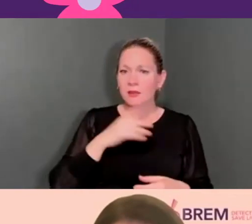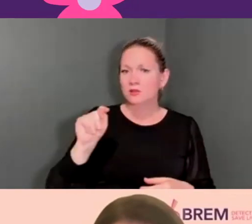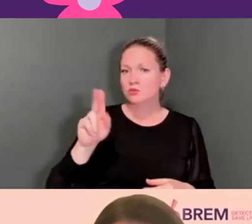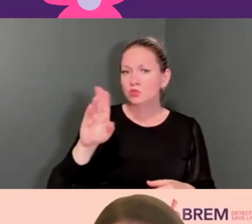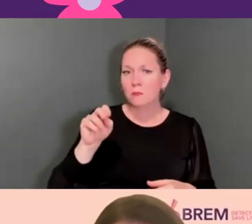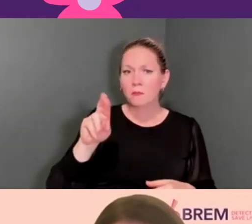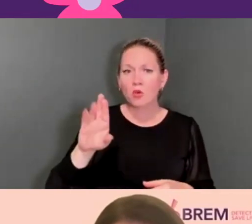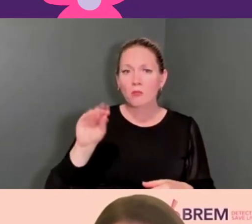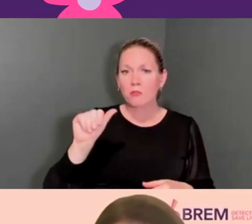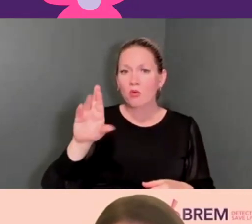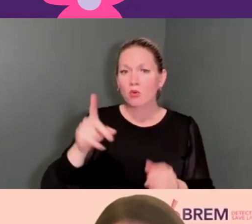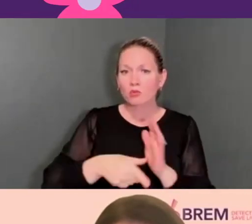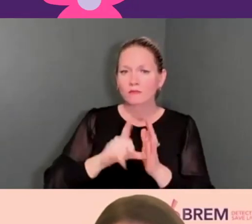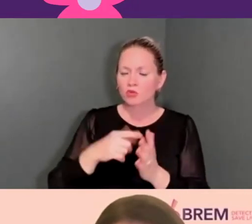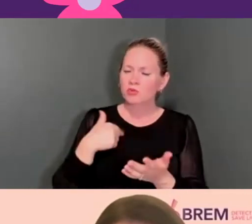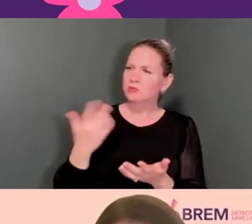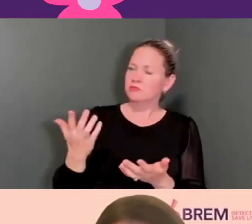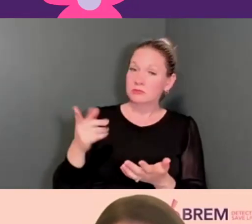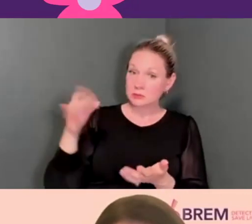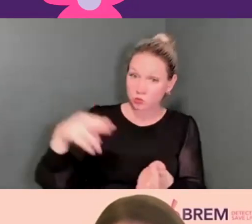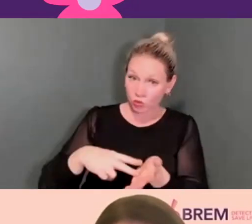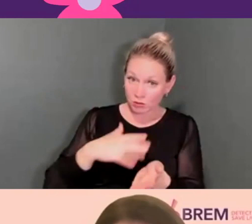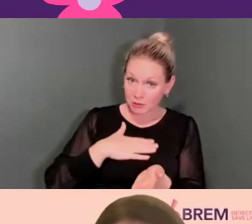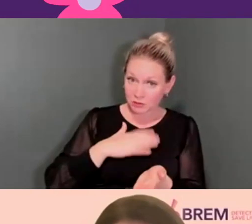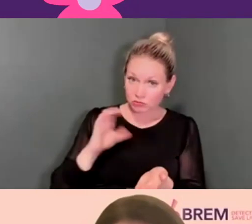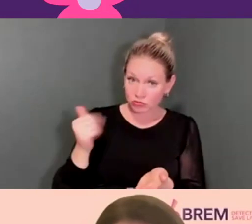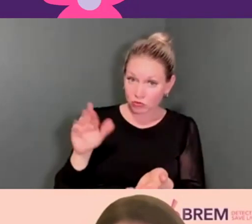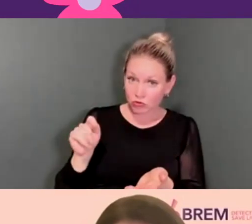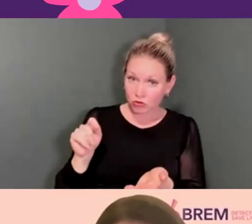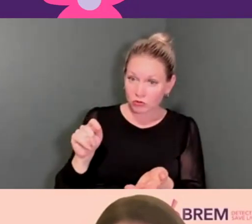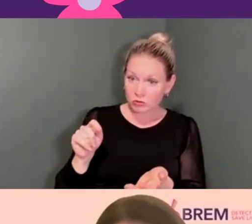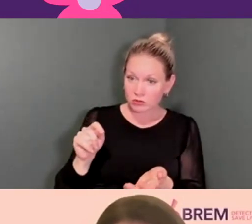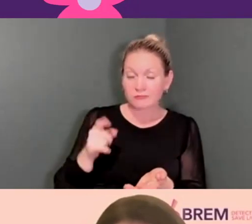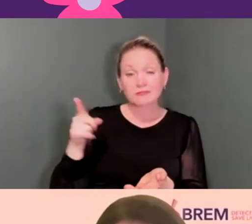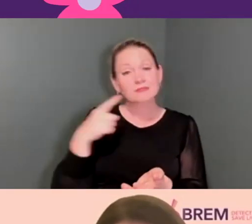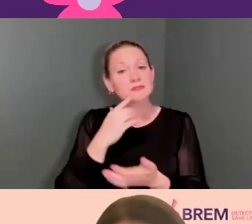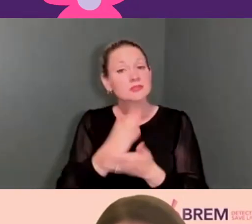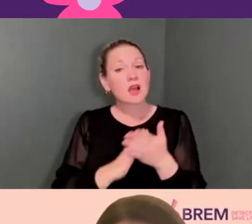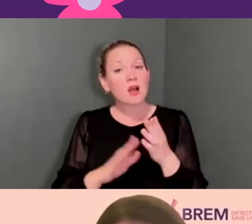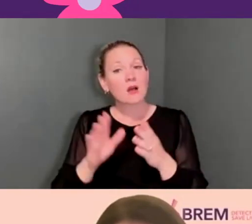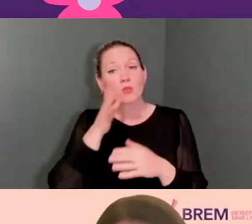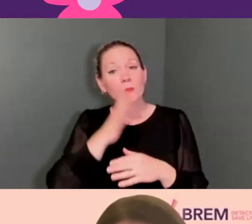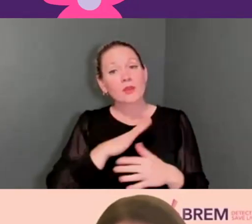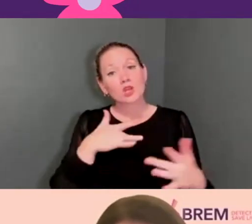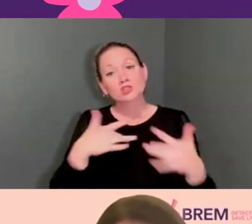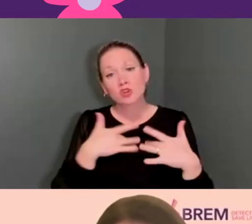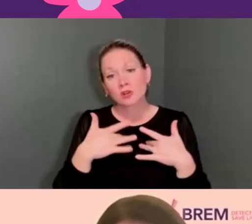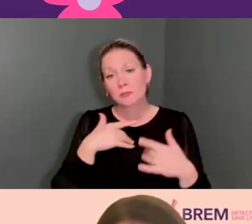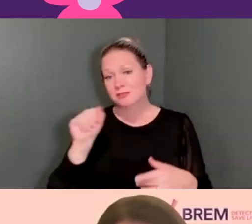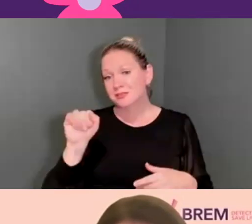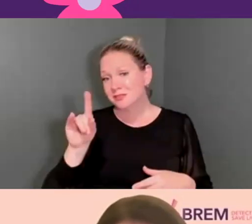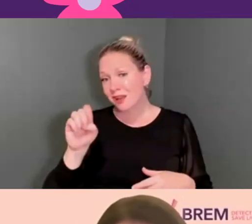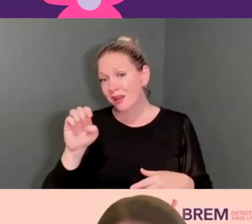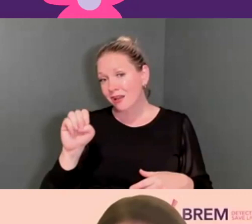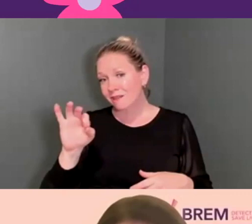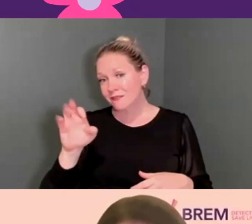year ago, did you look at my chart before you met with me? And he said, some women are concerned about side effects, some are concerned about